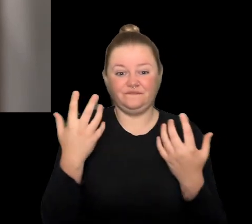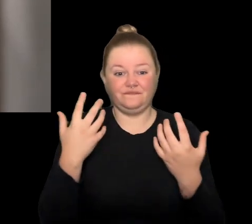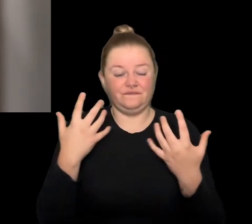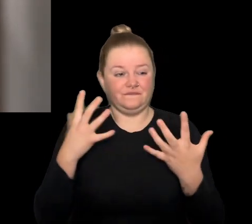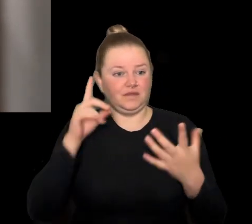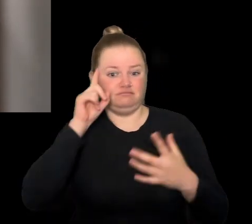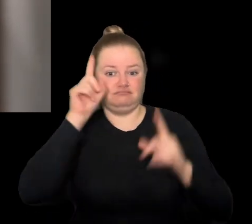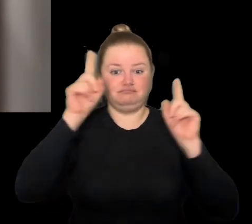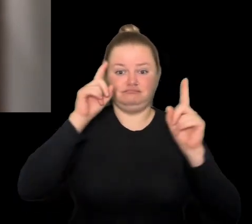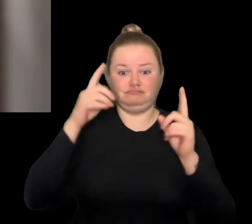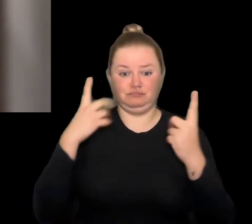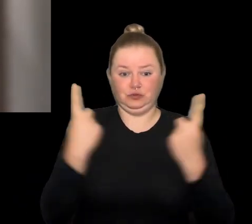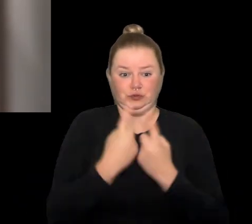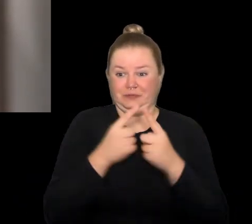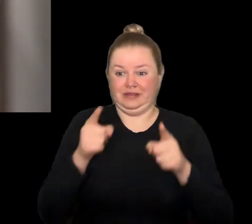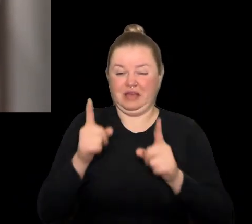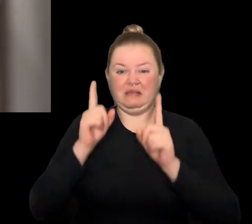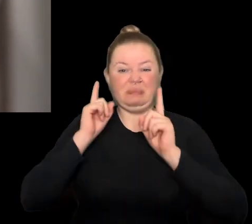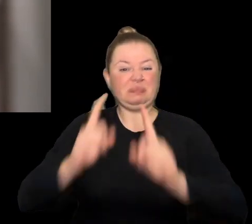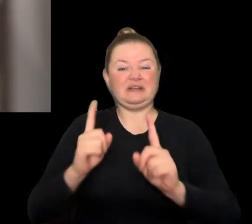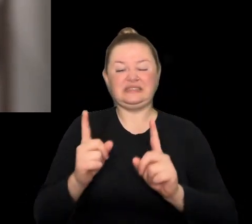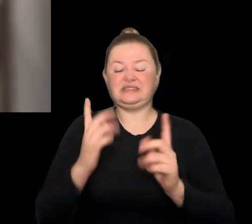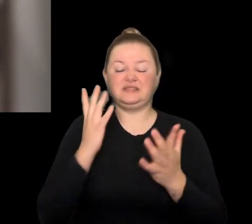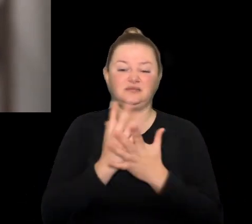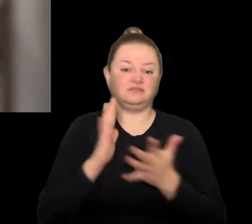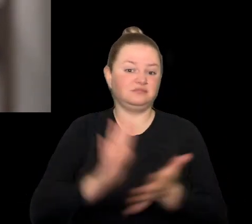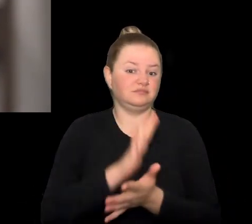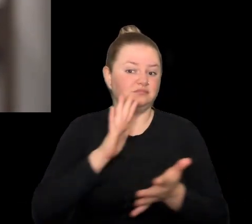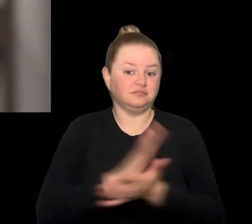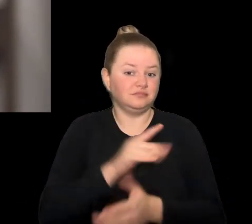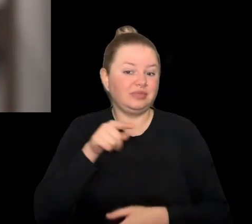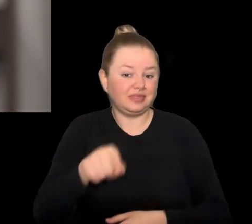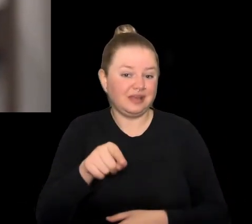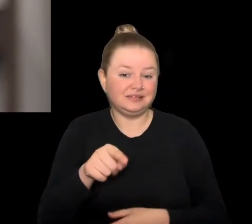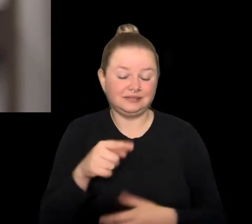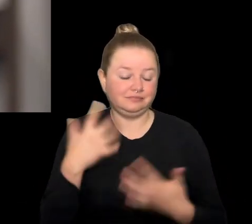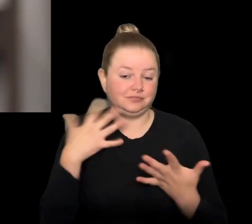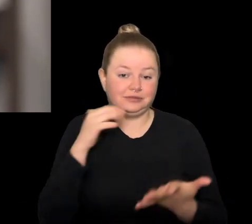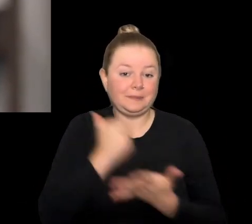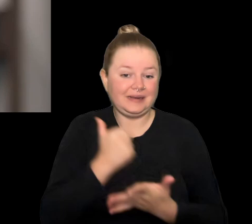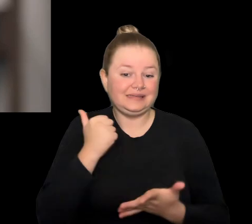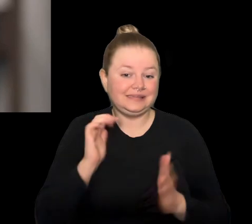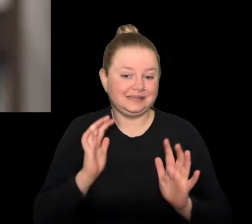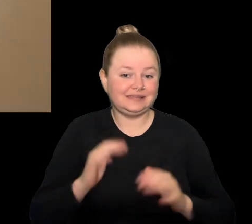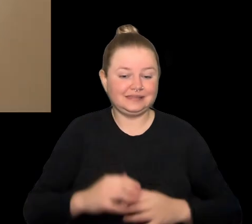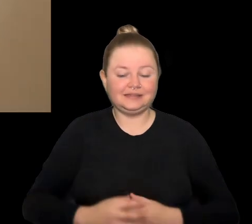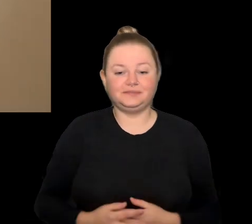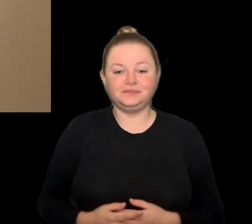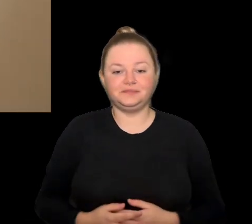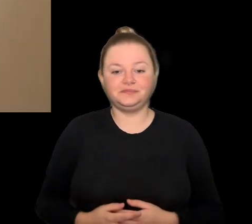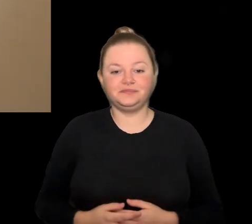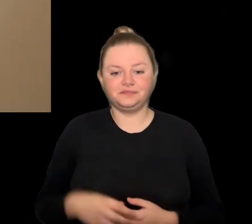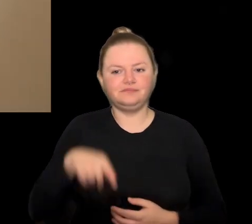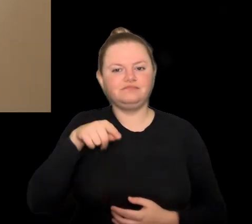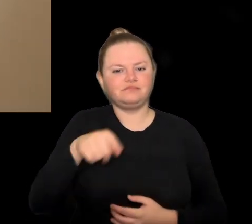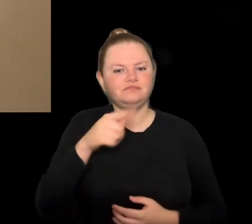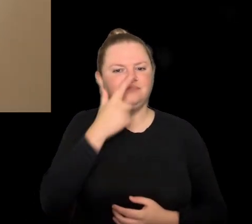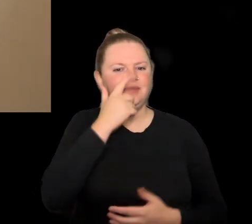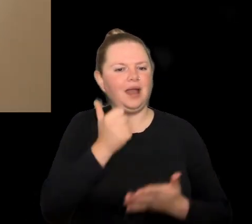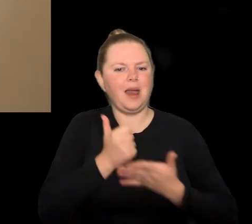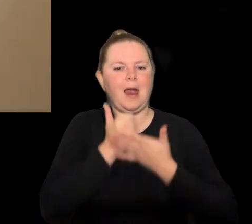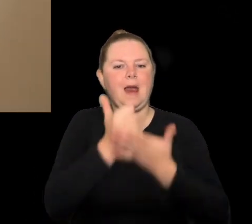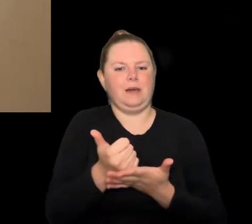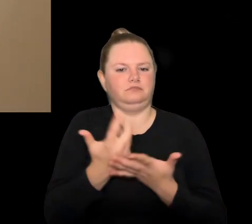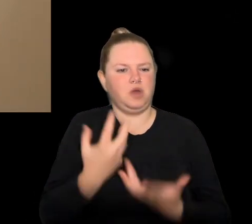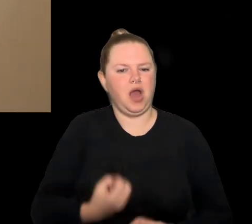creative, innovative, we couldn't wish for any more than that. It's been amazing. It can help by